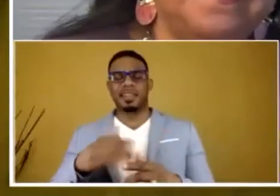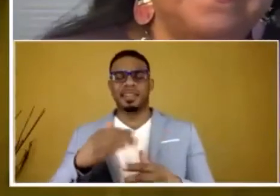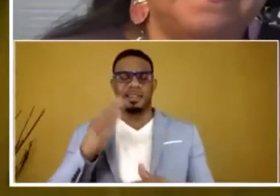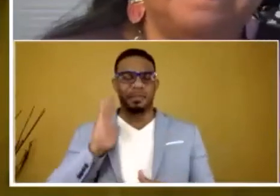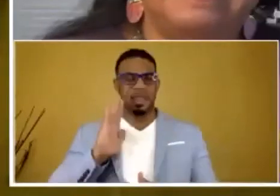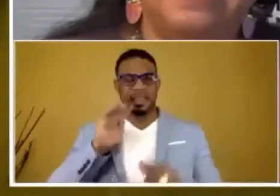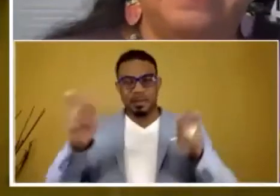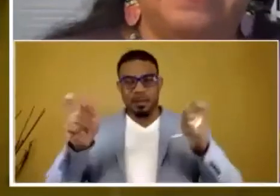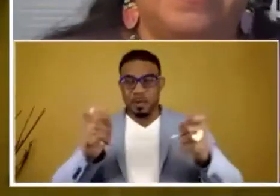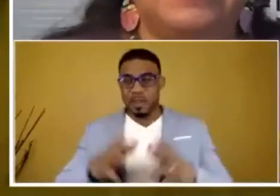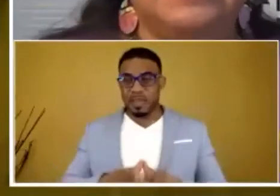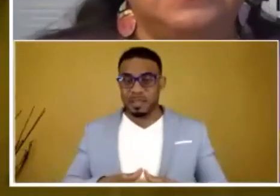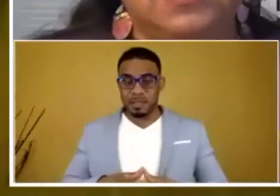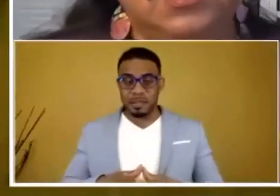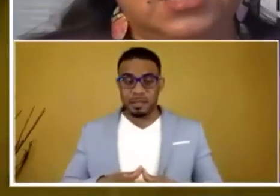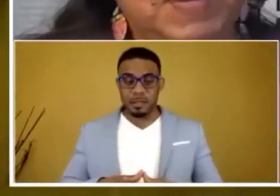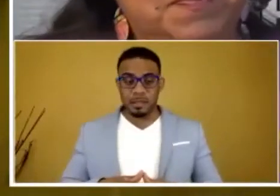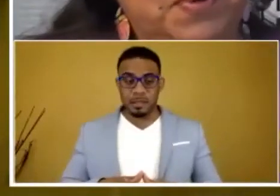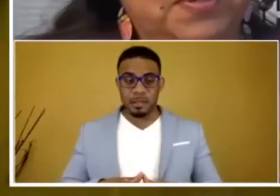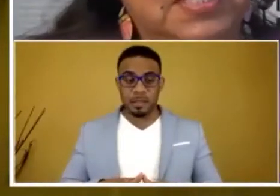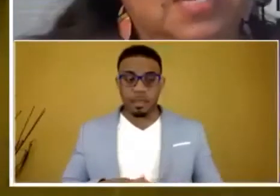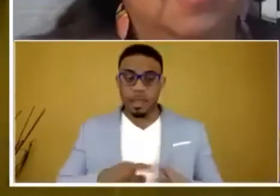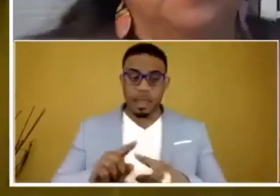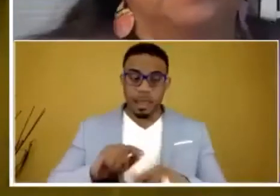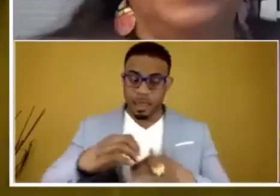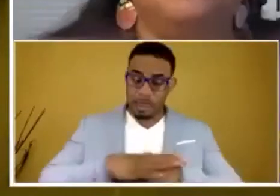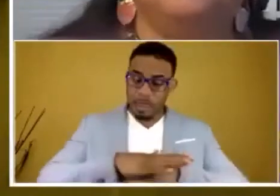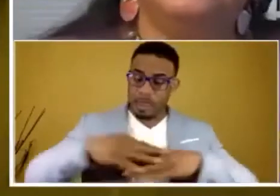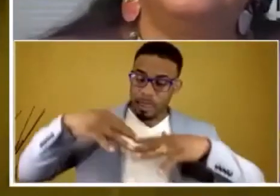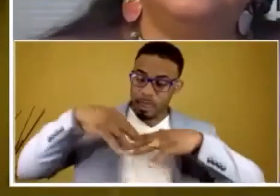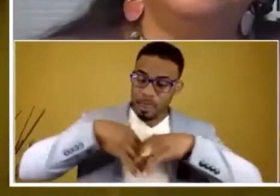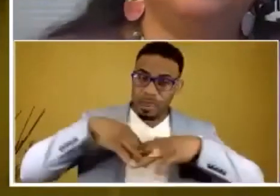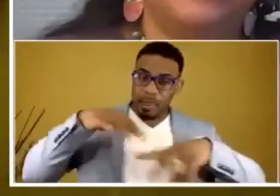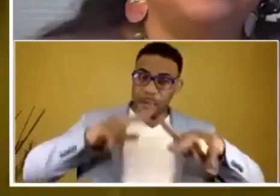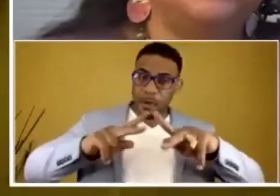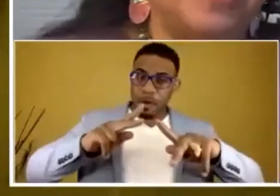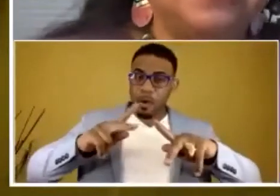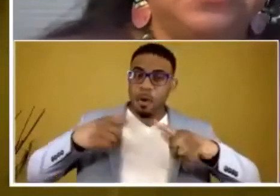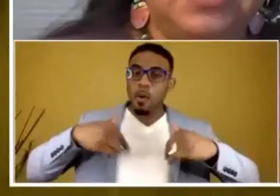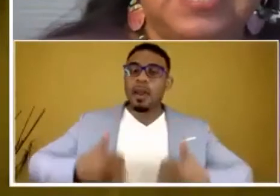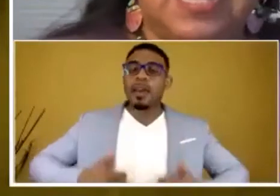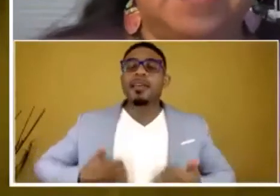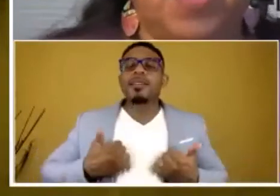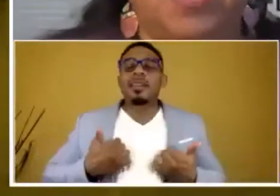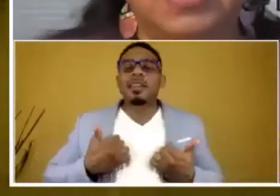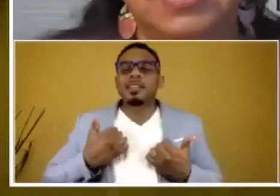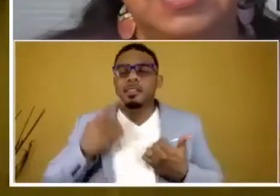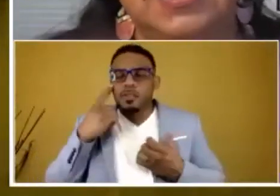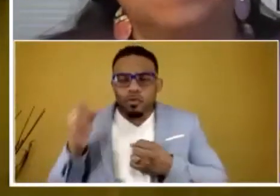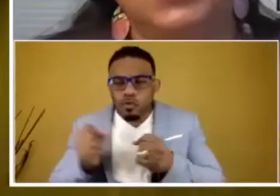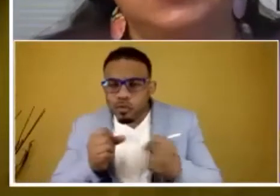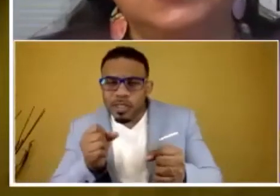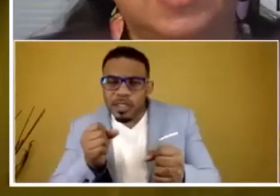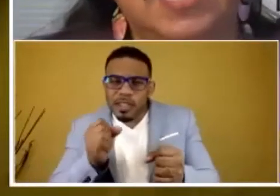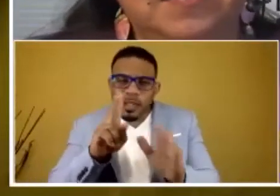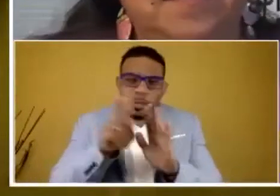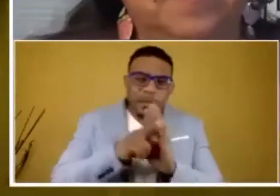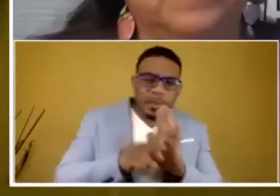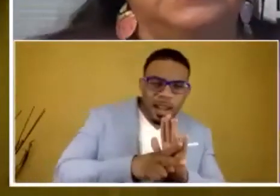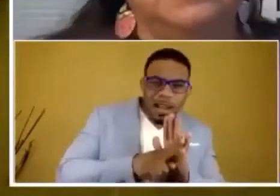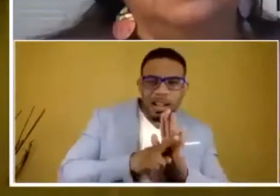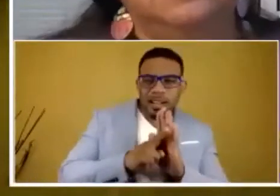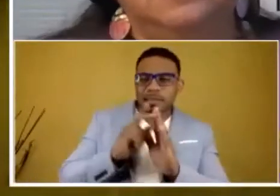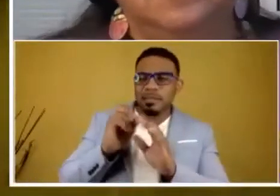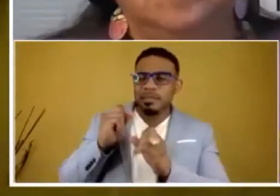administration. And as Indigenous peoples, we've lived strategies and policies of genocide